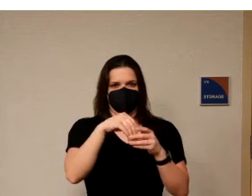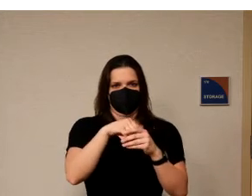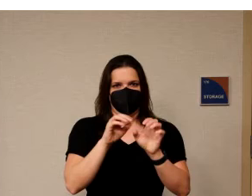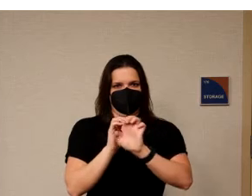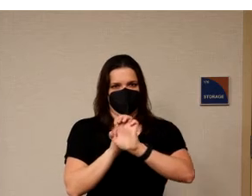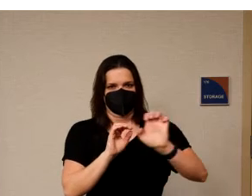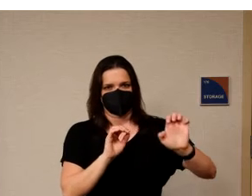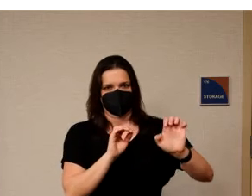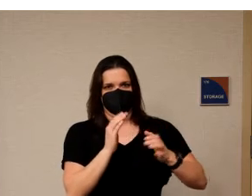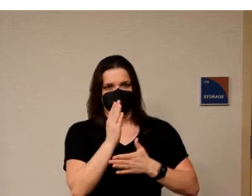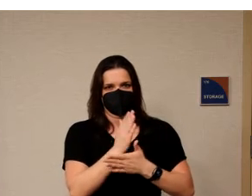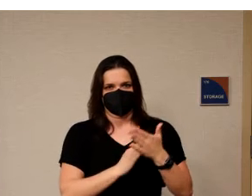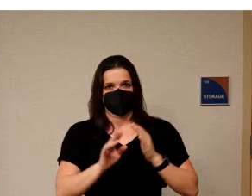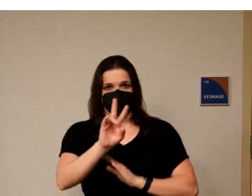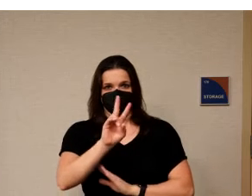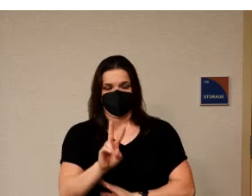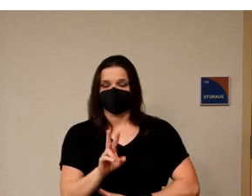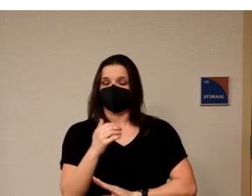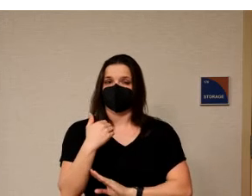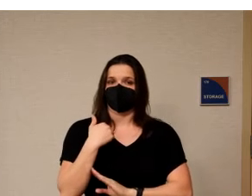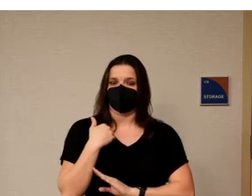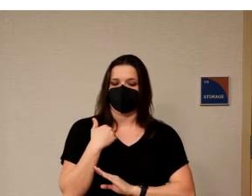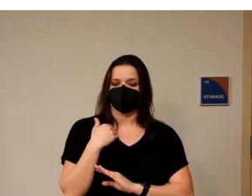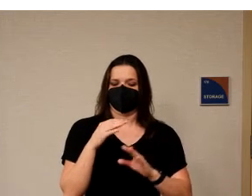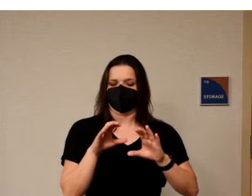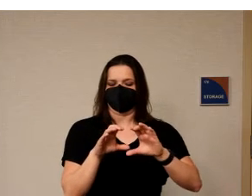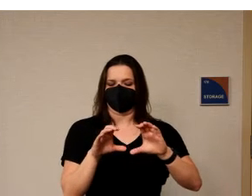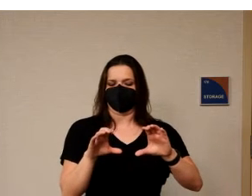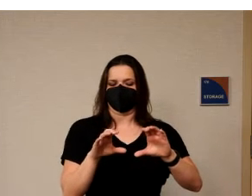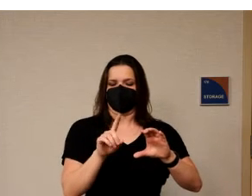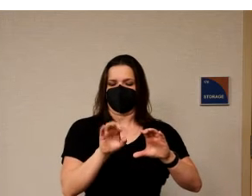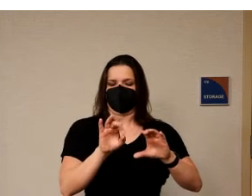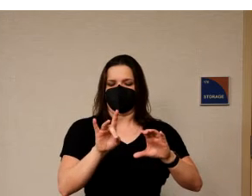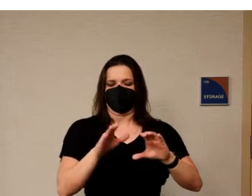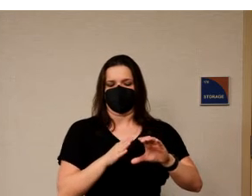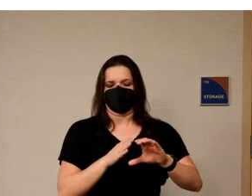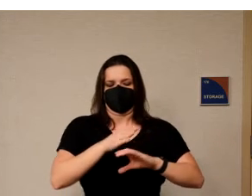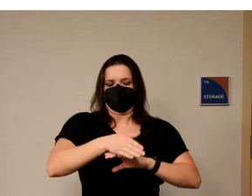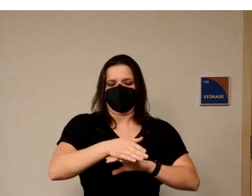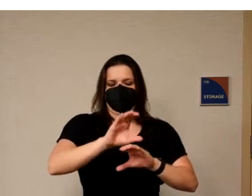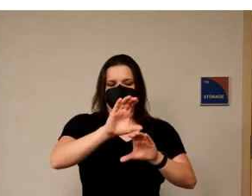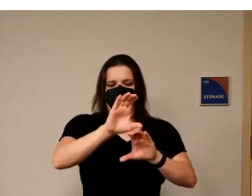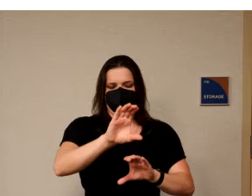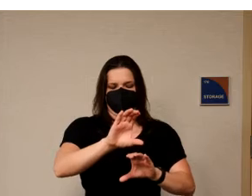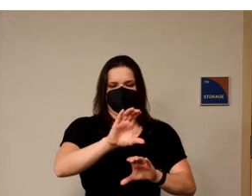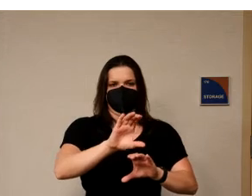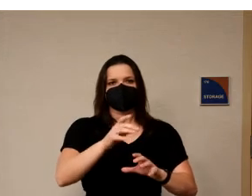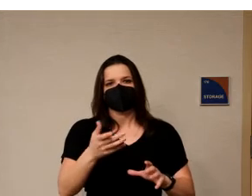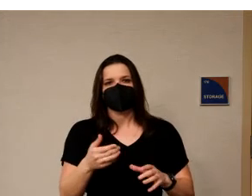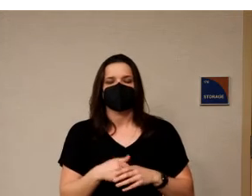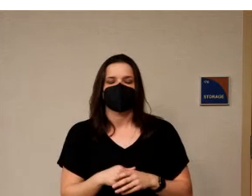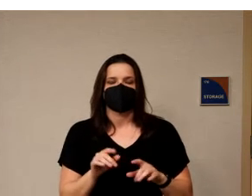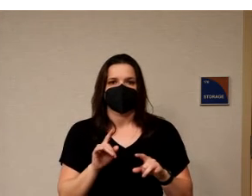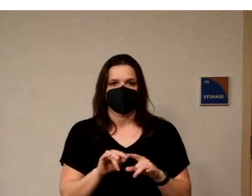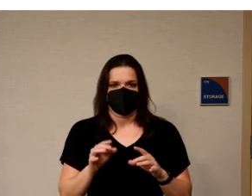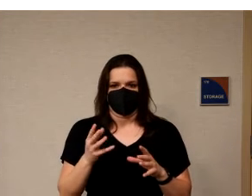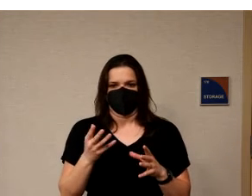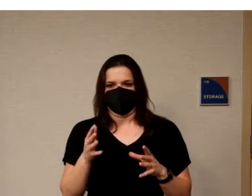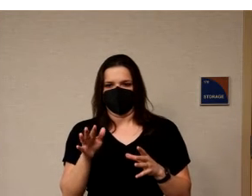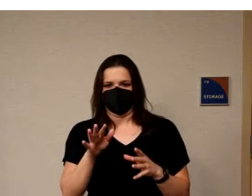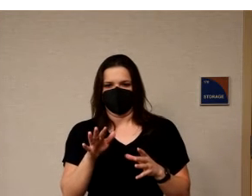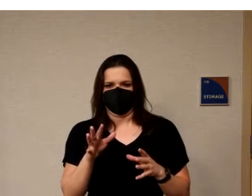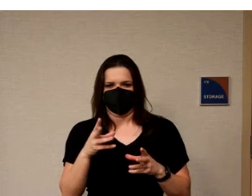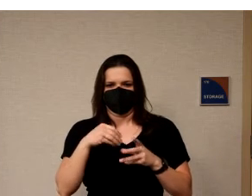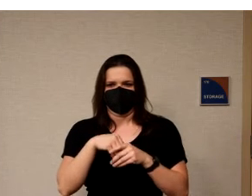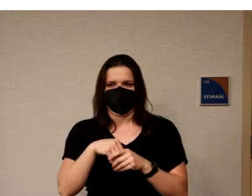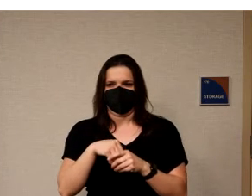the eastern part of Visalia, so it does kind of cross that 198 barrier there, but takes into kind of these